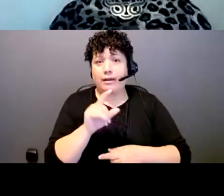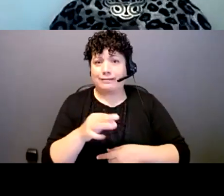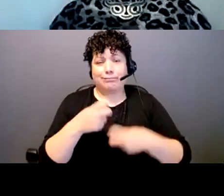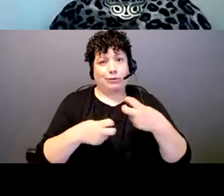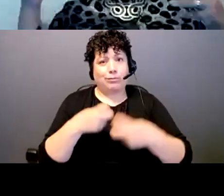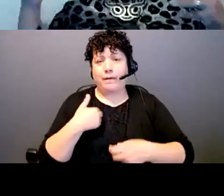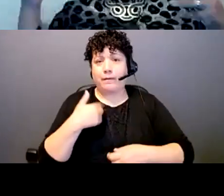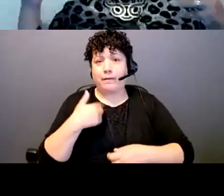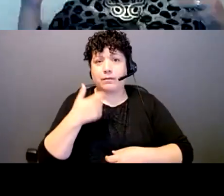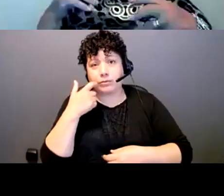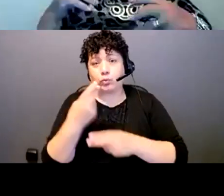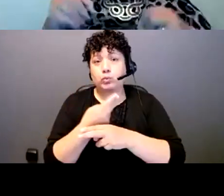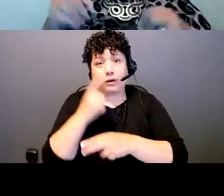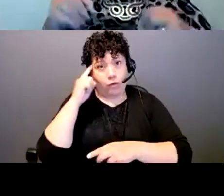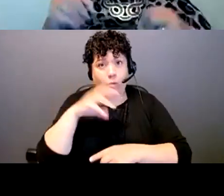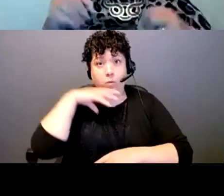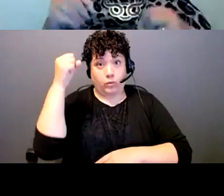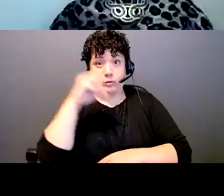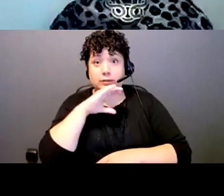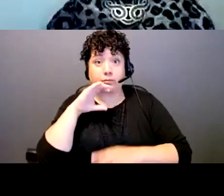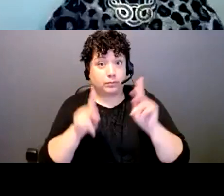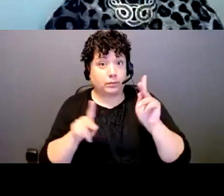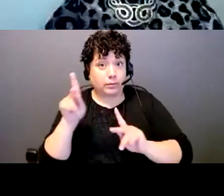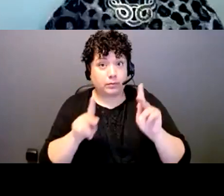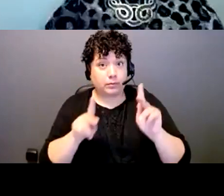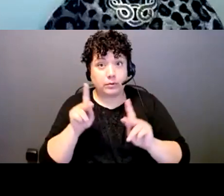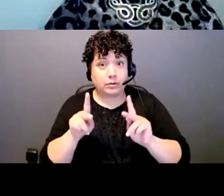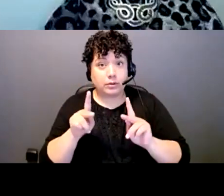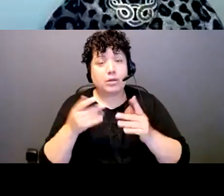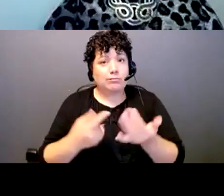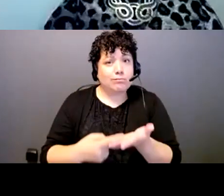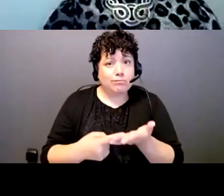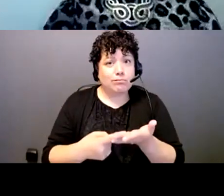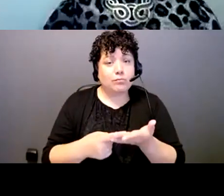adults, and look at that connection between substance misuse and elder abuse.